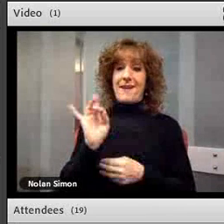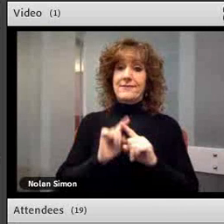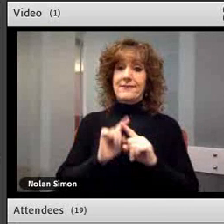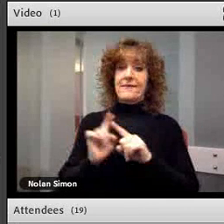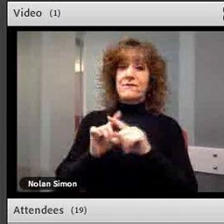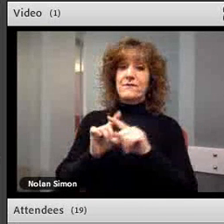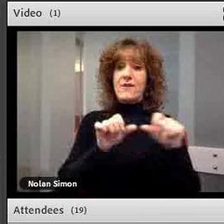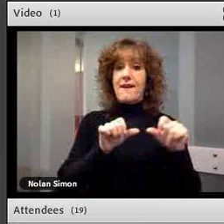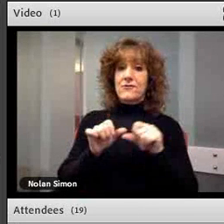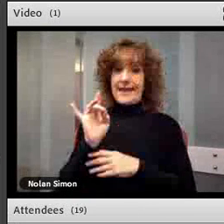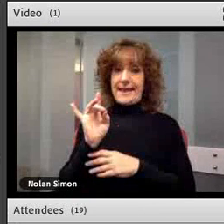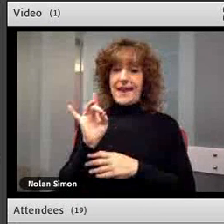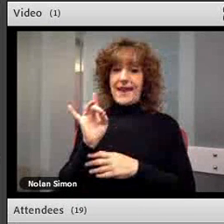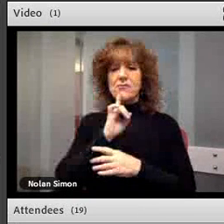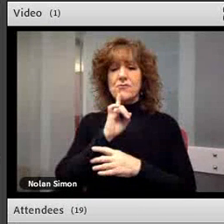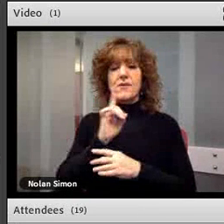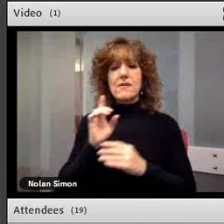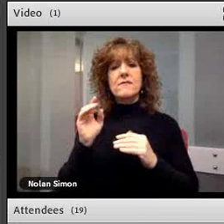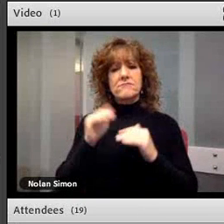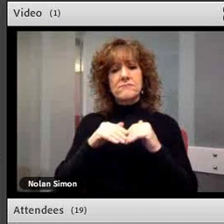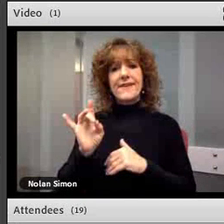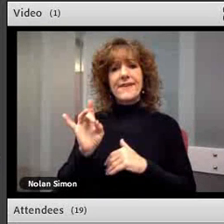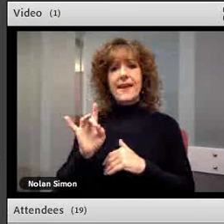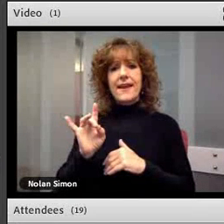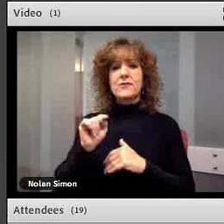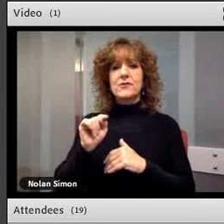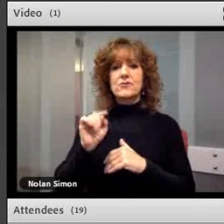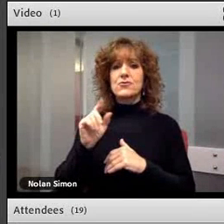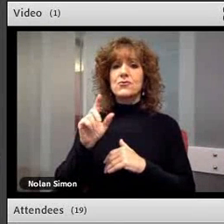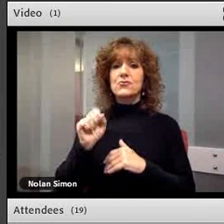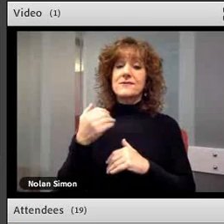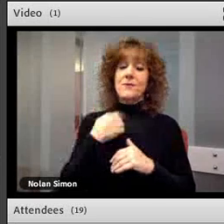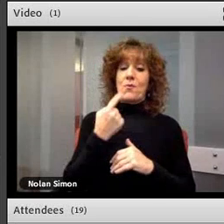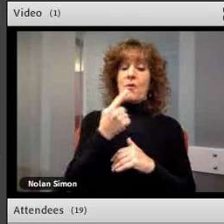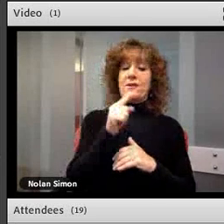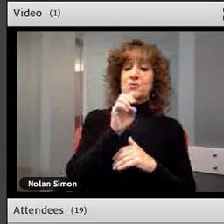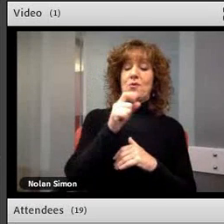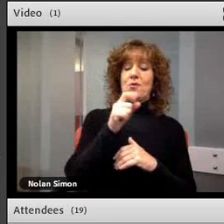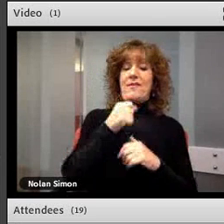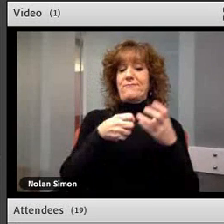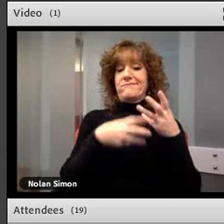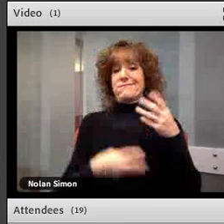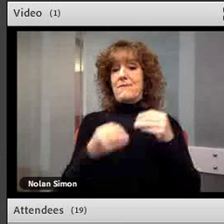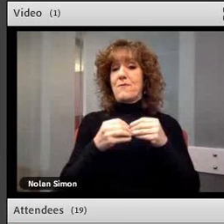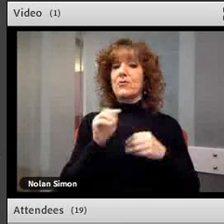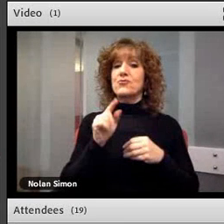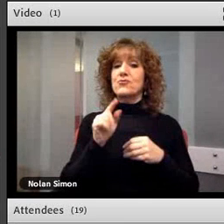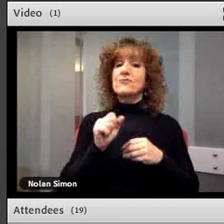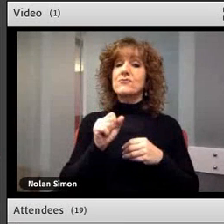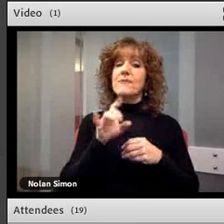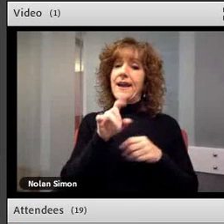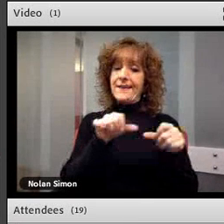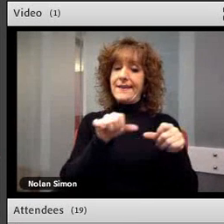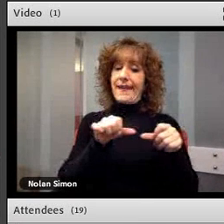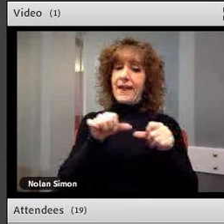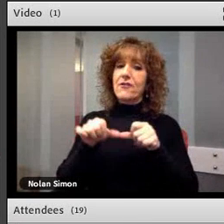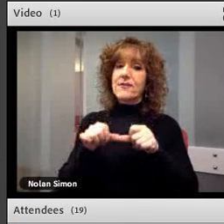and there's more than 8 tools because some of these have tools within tools, but essentially 8 areas. So you see right here the